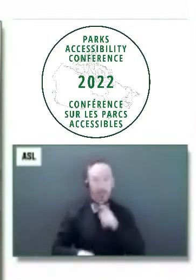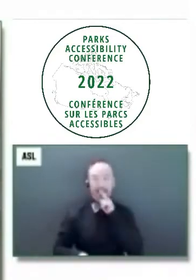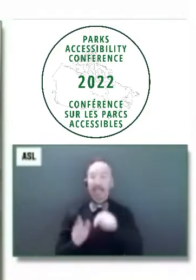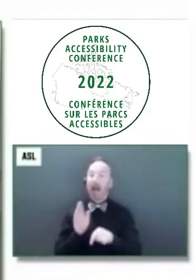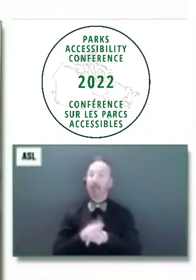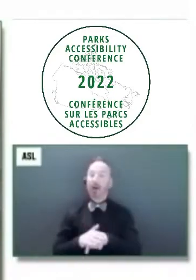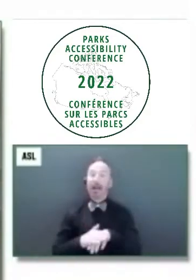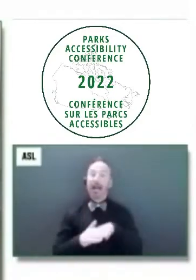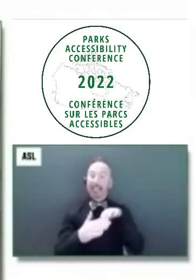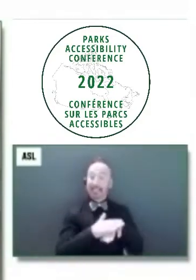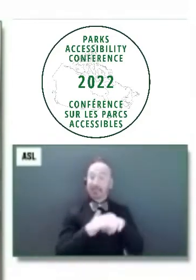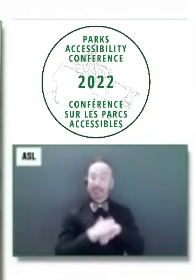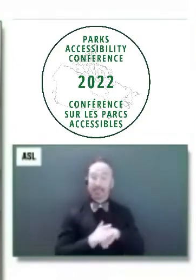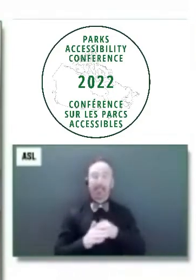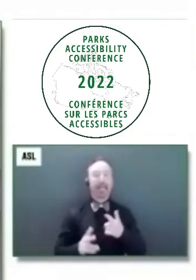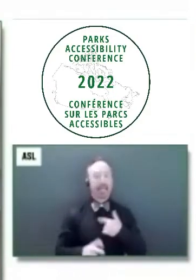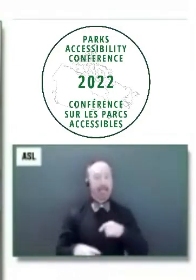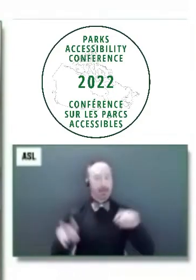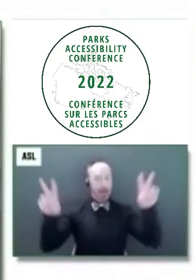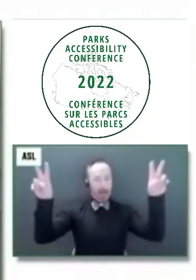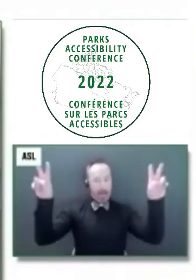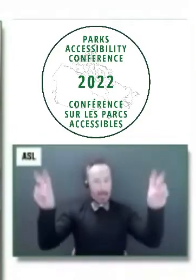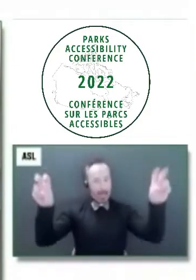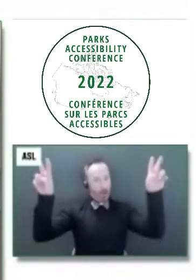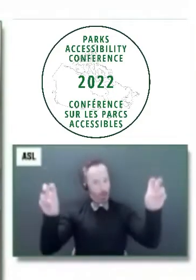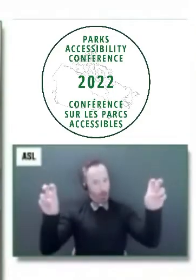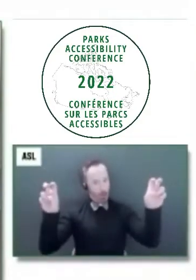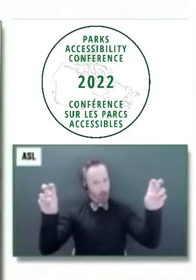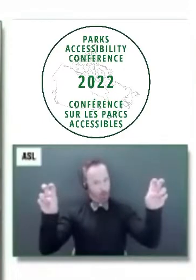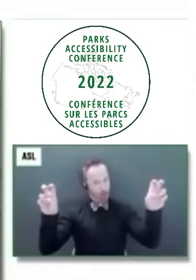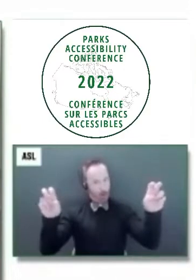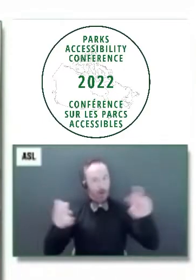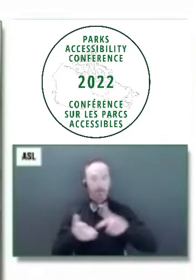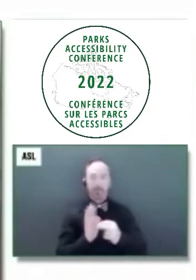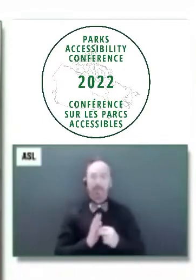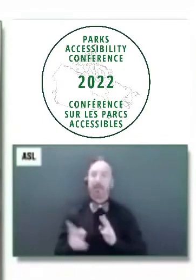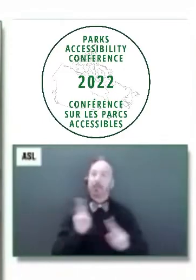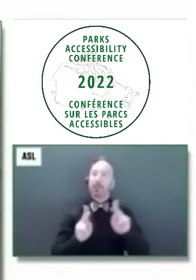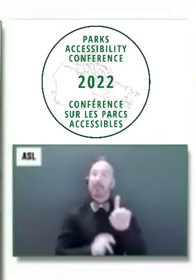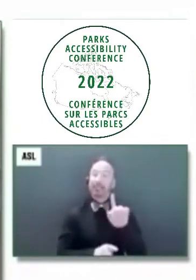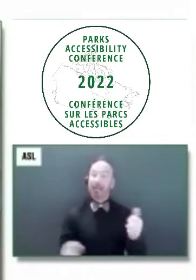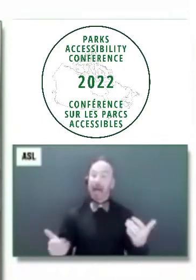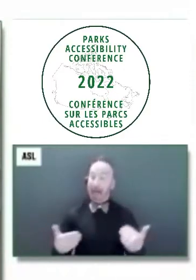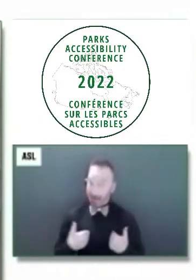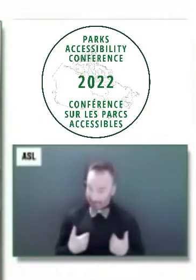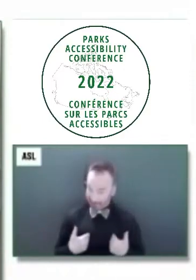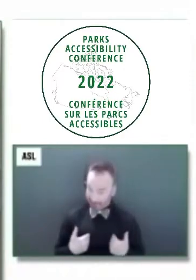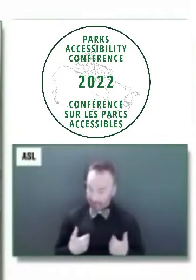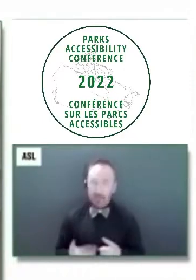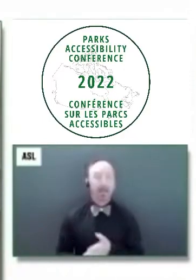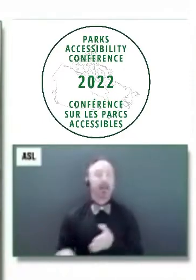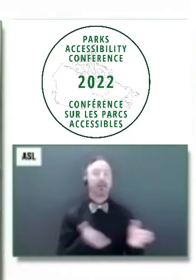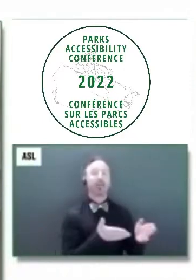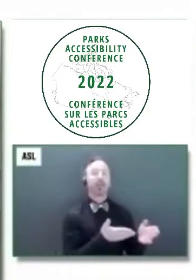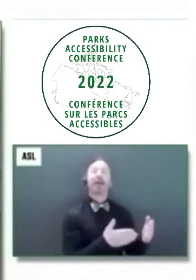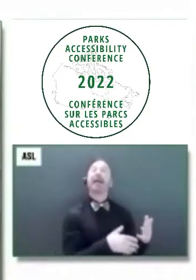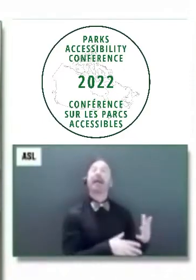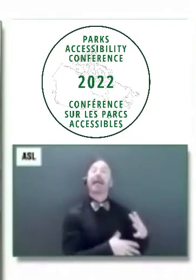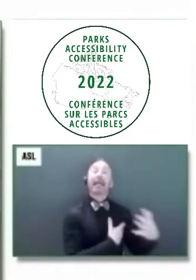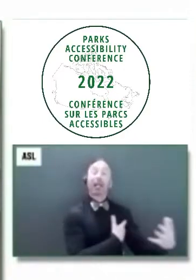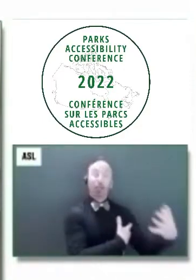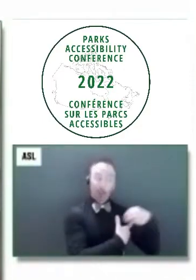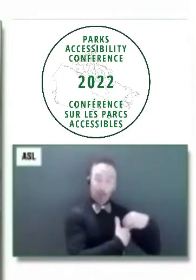is often reserved for and claimed by the communities of persons with disabilities. Inclusion, also in gigantic air quotes,